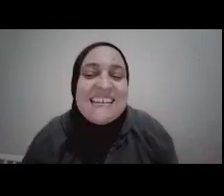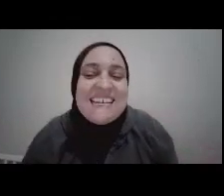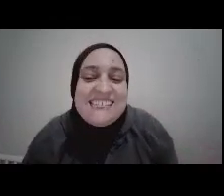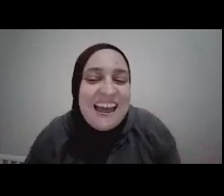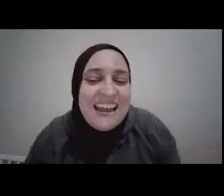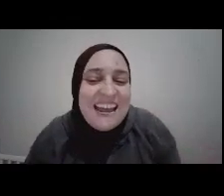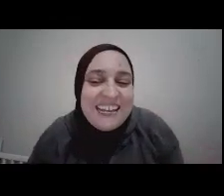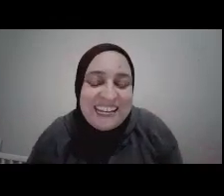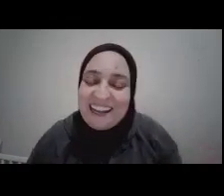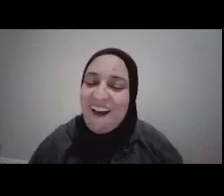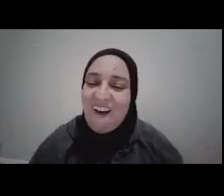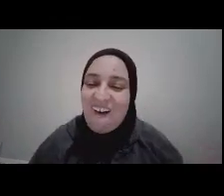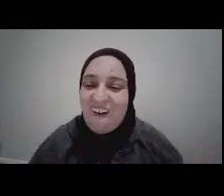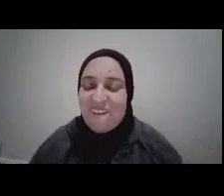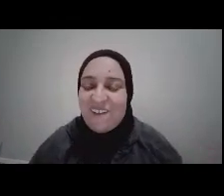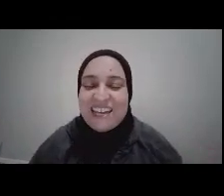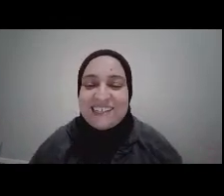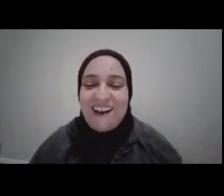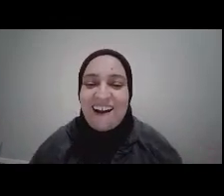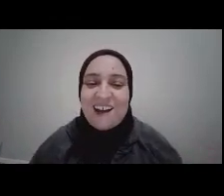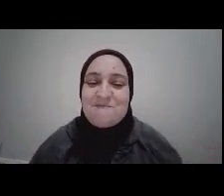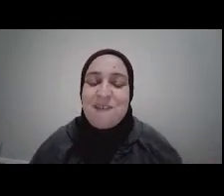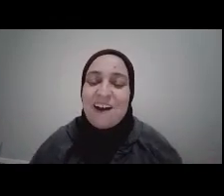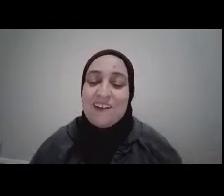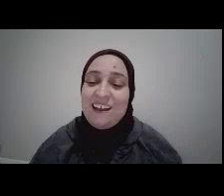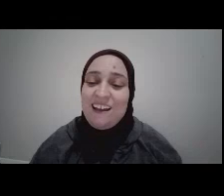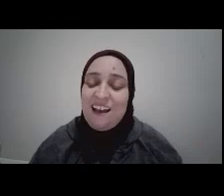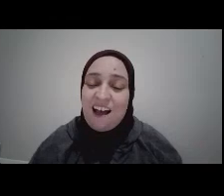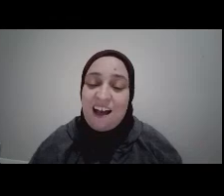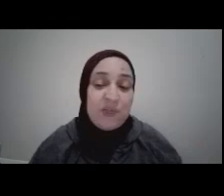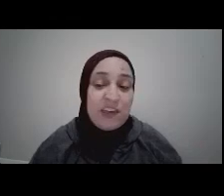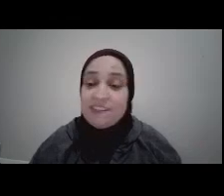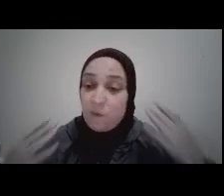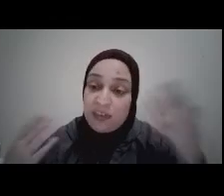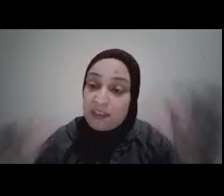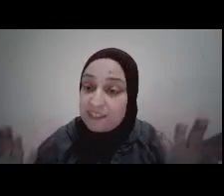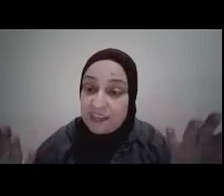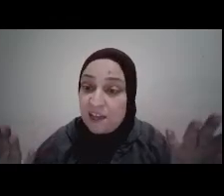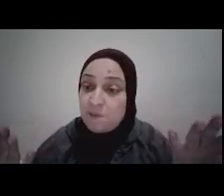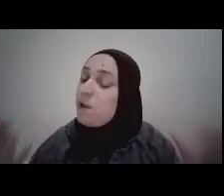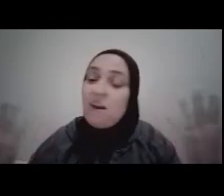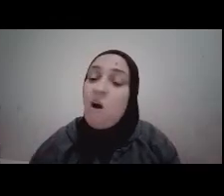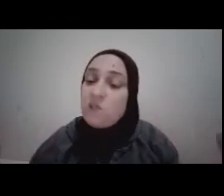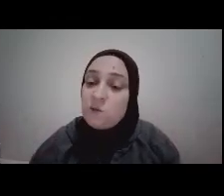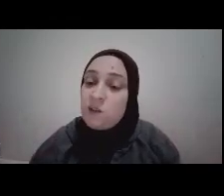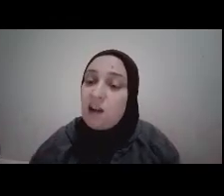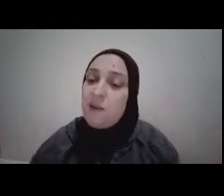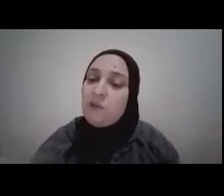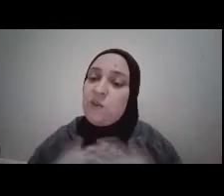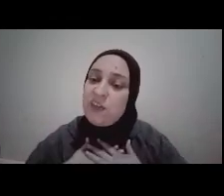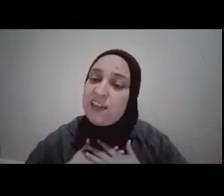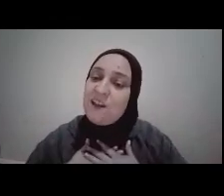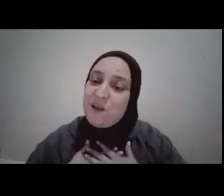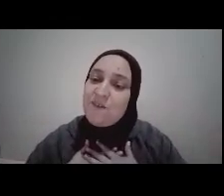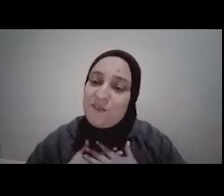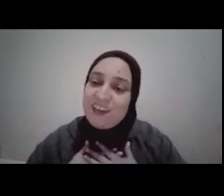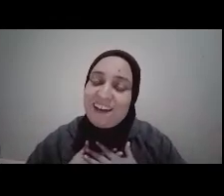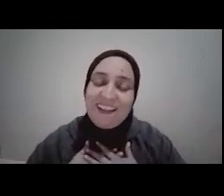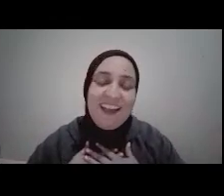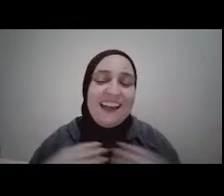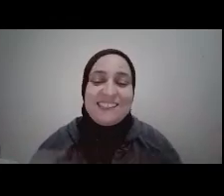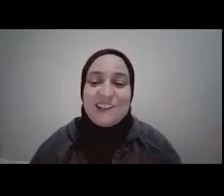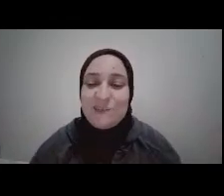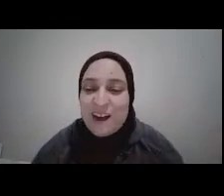feeling excited. We can talk about things that we can see, but we can also talk about the things that we